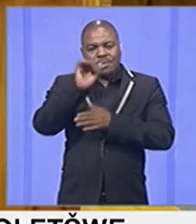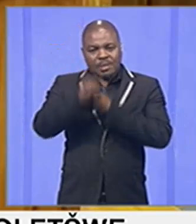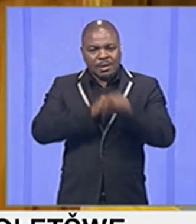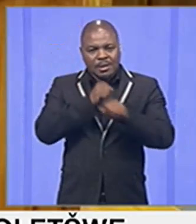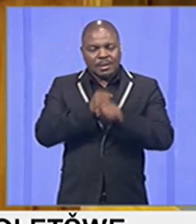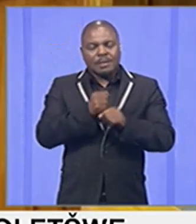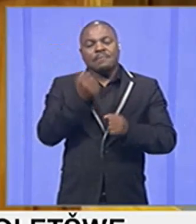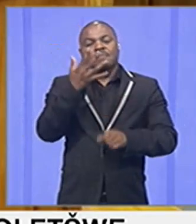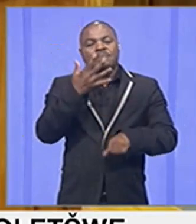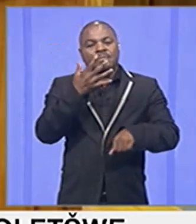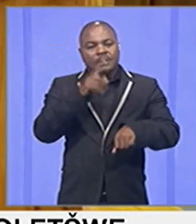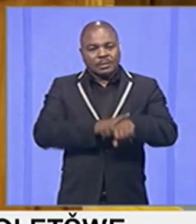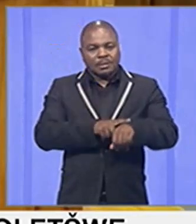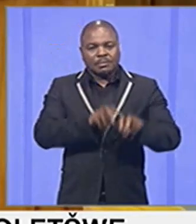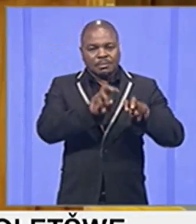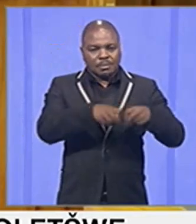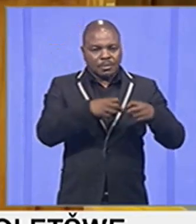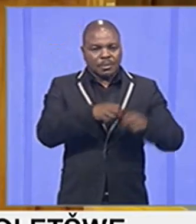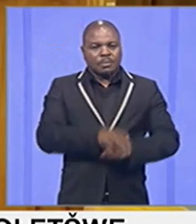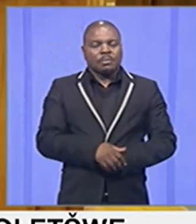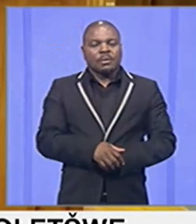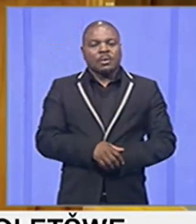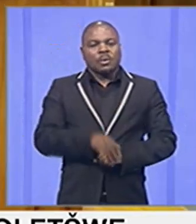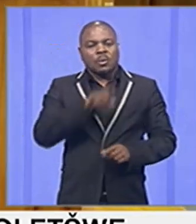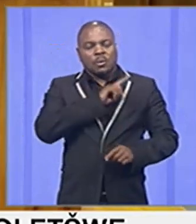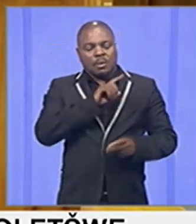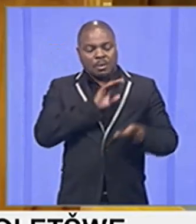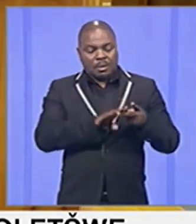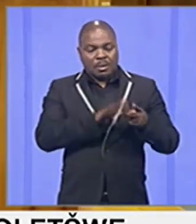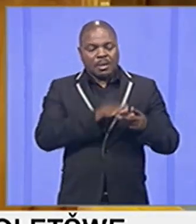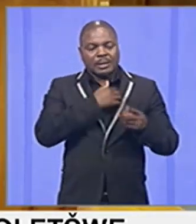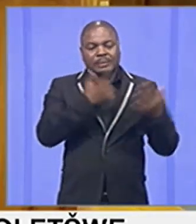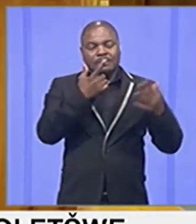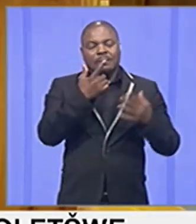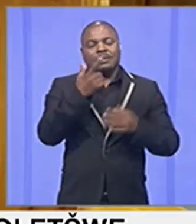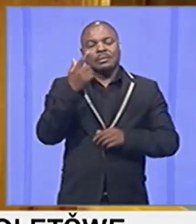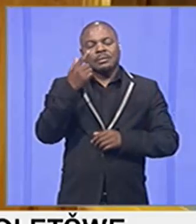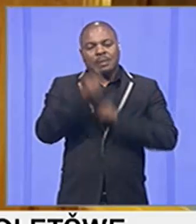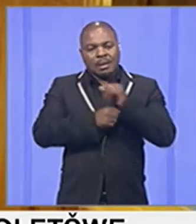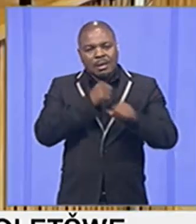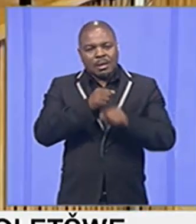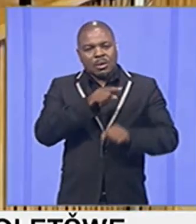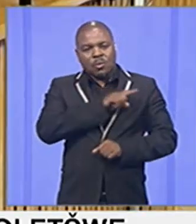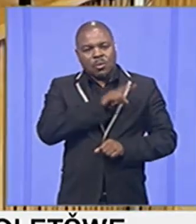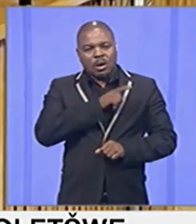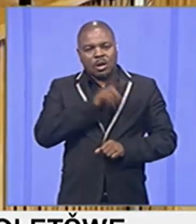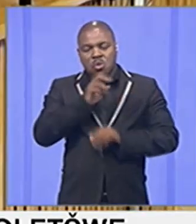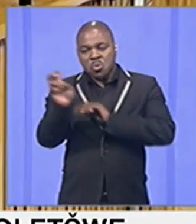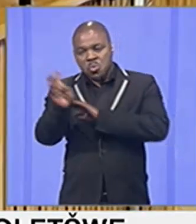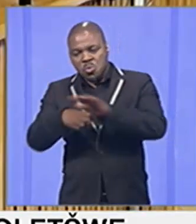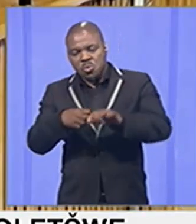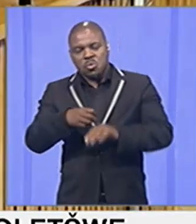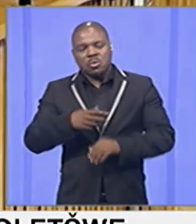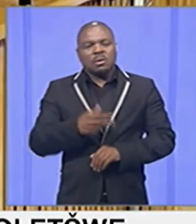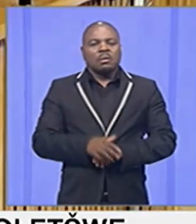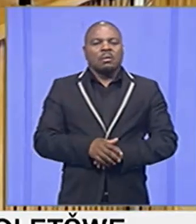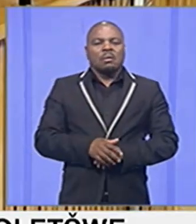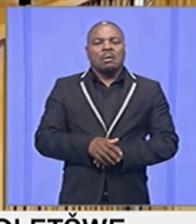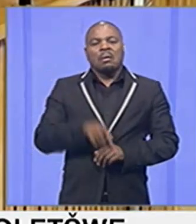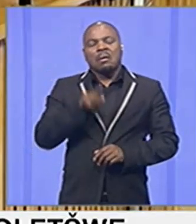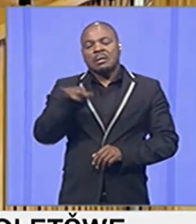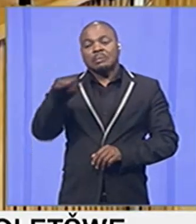5 ba le bana le go hula. O kwebile gape mengwaga ye 7 ya go utswa le go jabetša. Modudi yo wa naga ya Zimbabwe